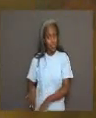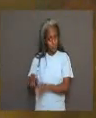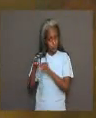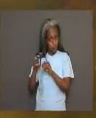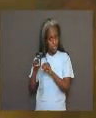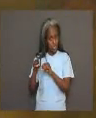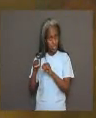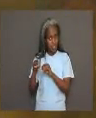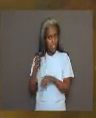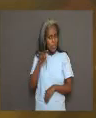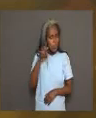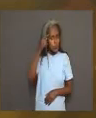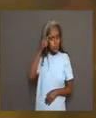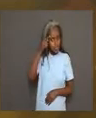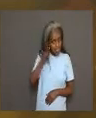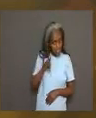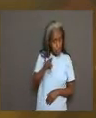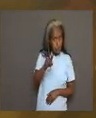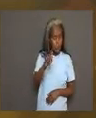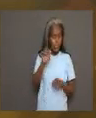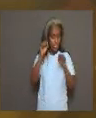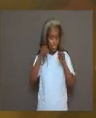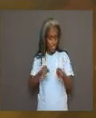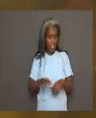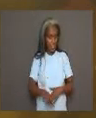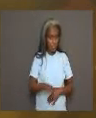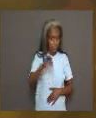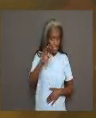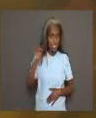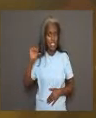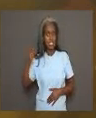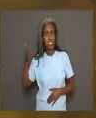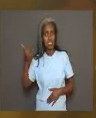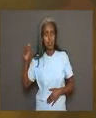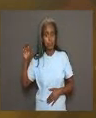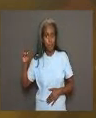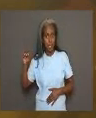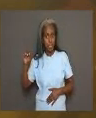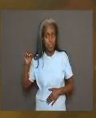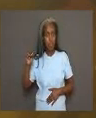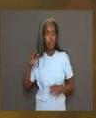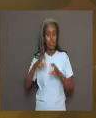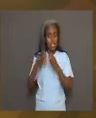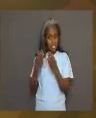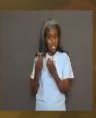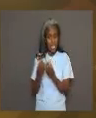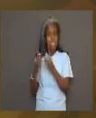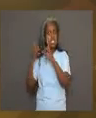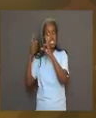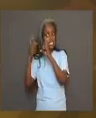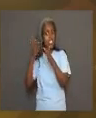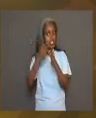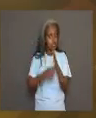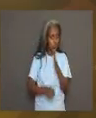Students, do you think you can find the mean of the class's test score